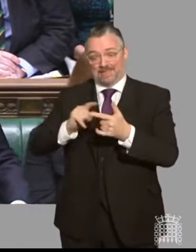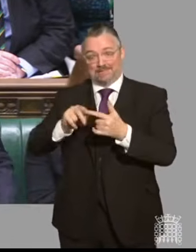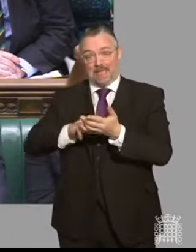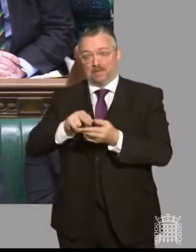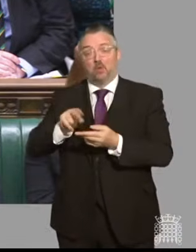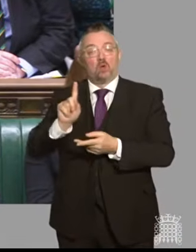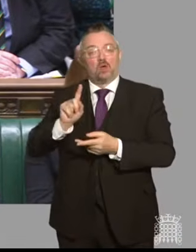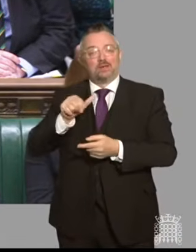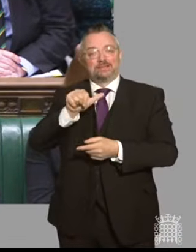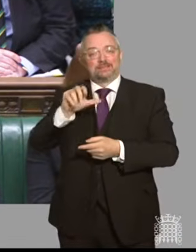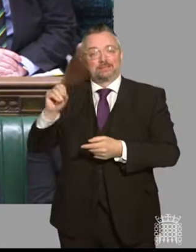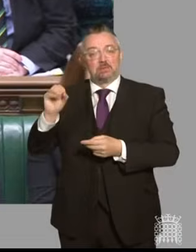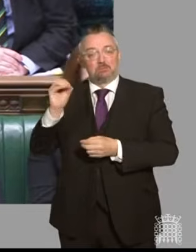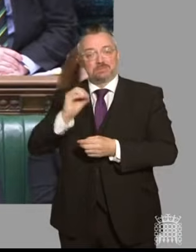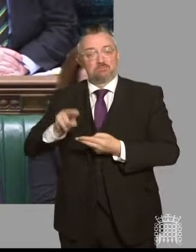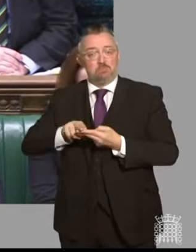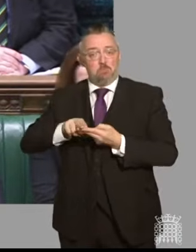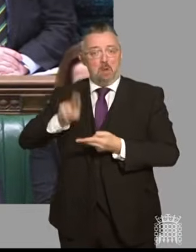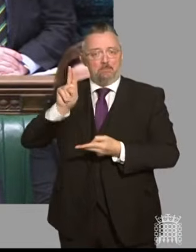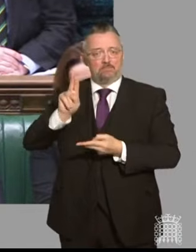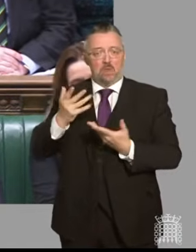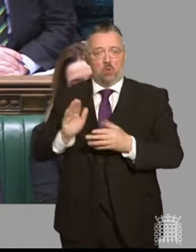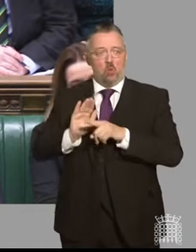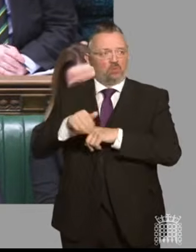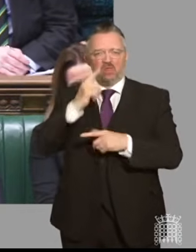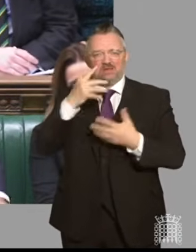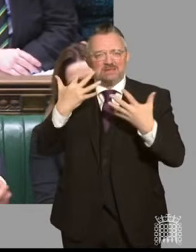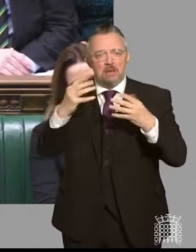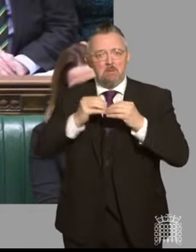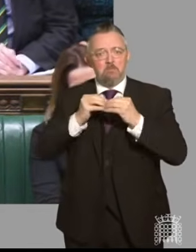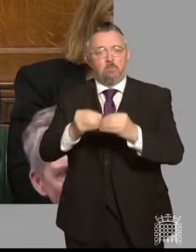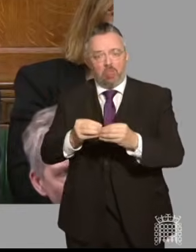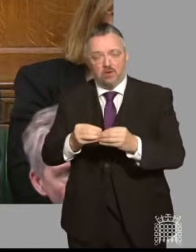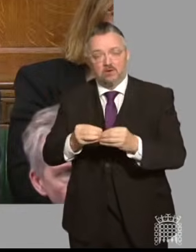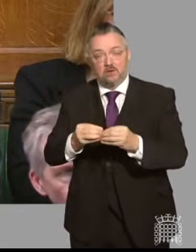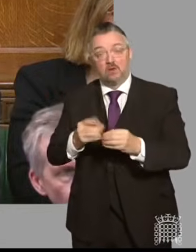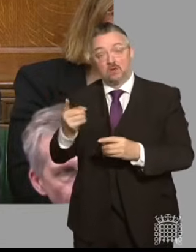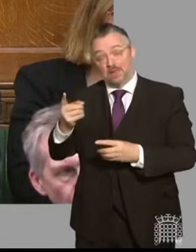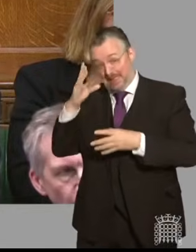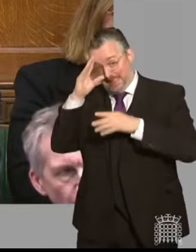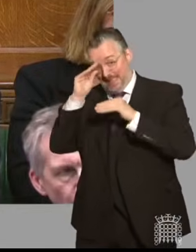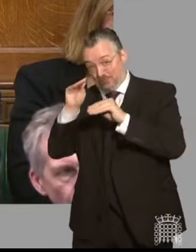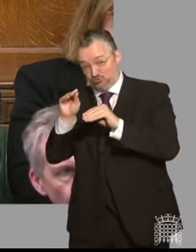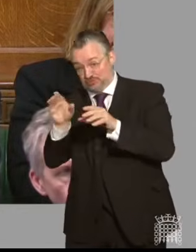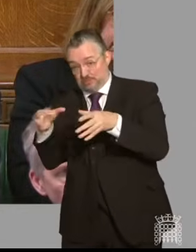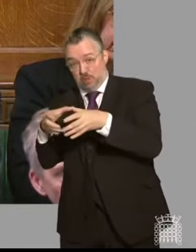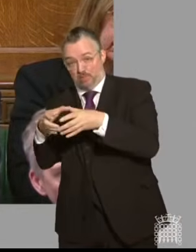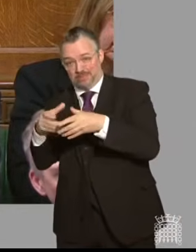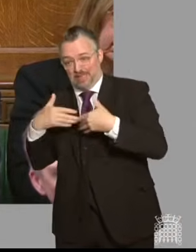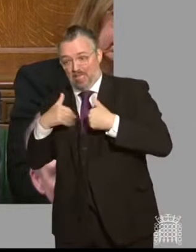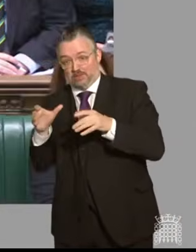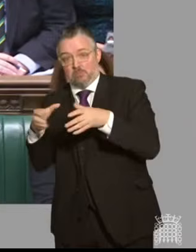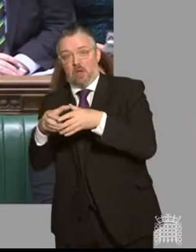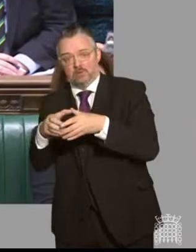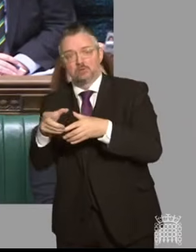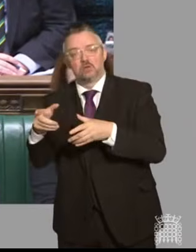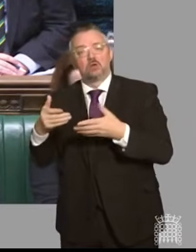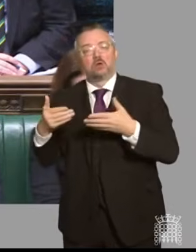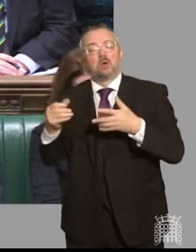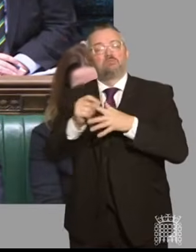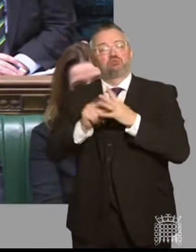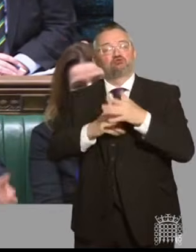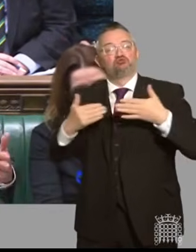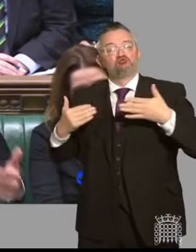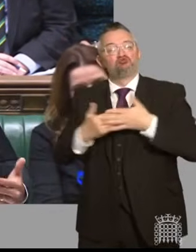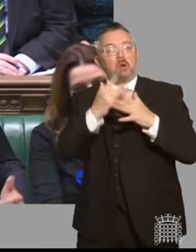and most recently the Education and Health Departments are piloting a new project to improve access to specialty support in mainstream